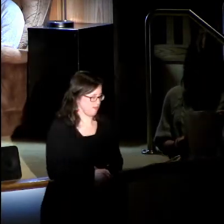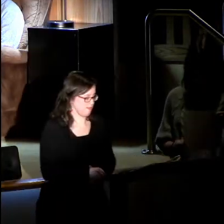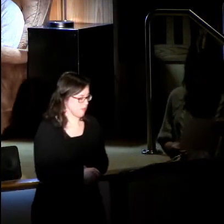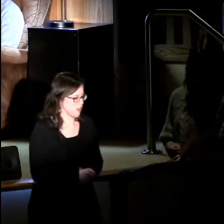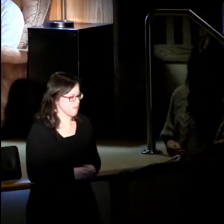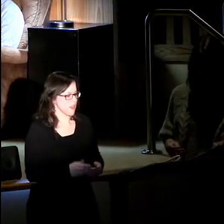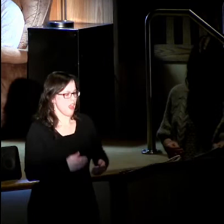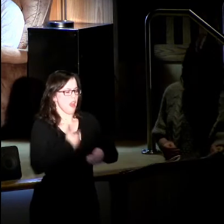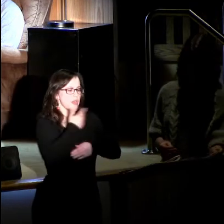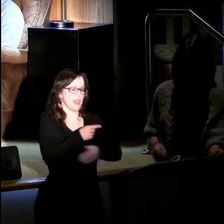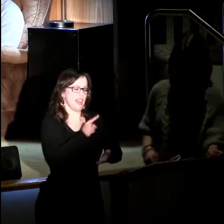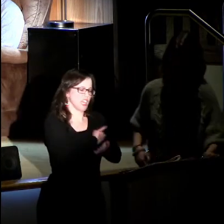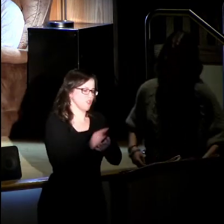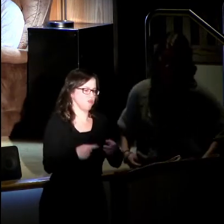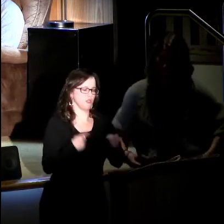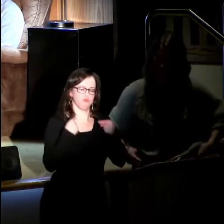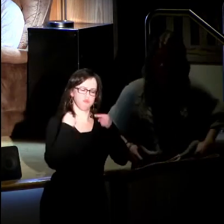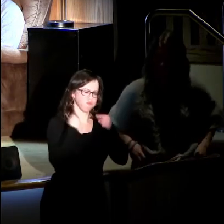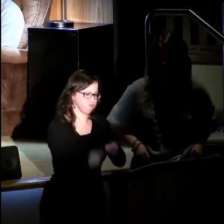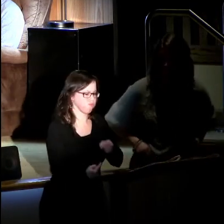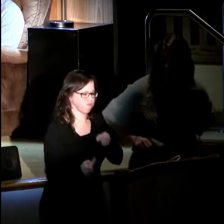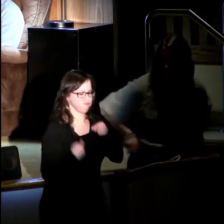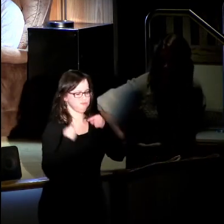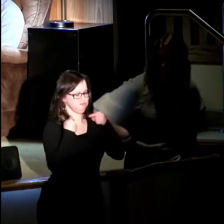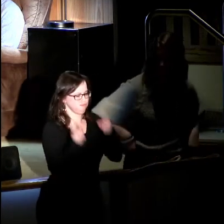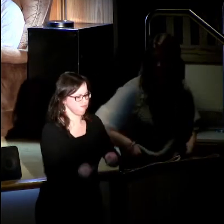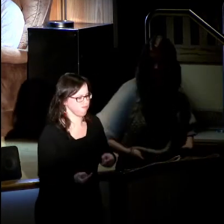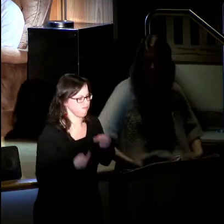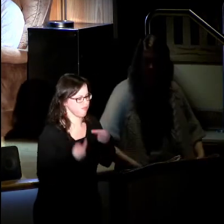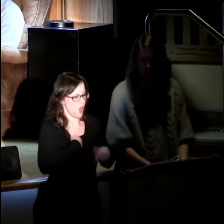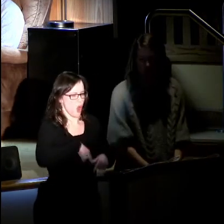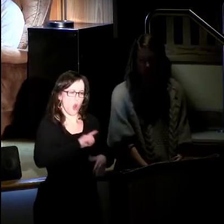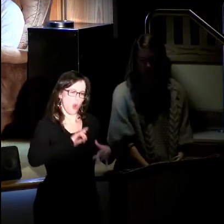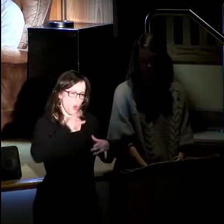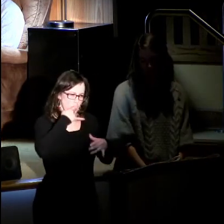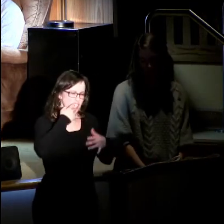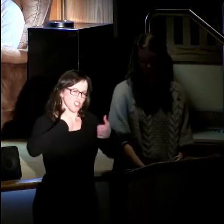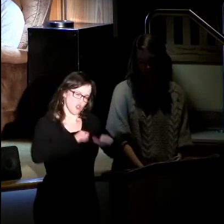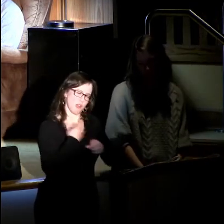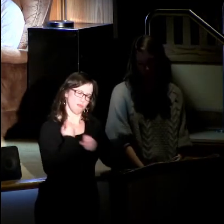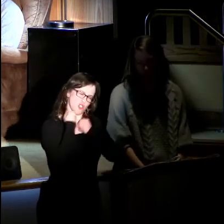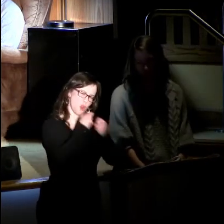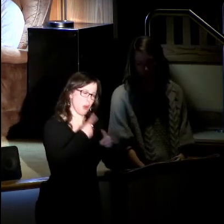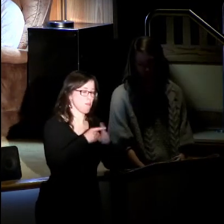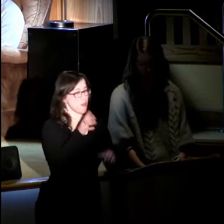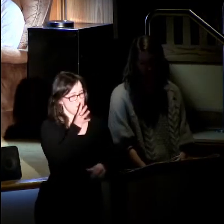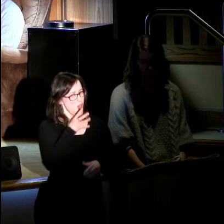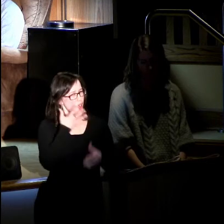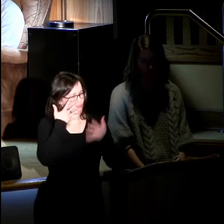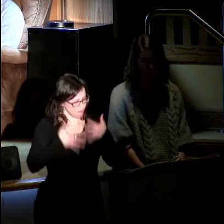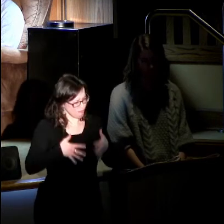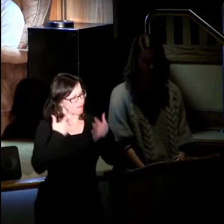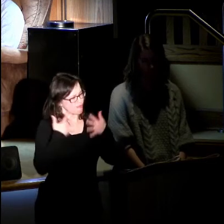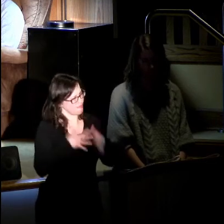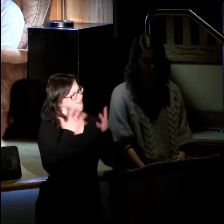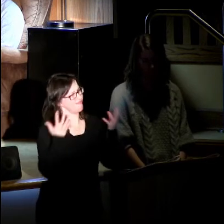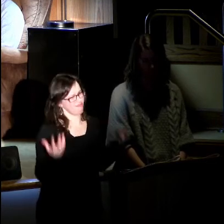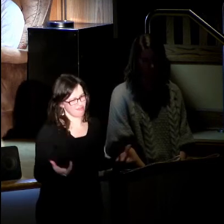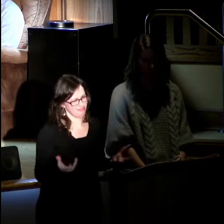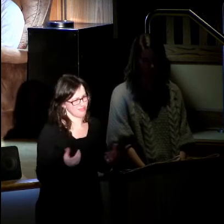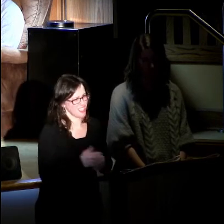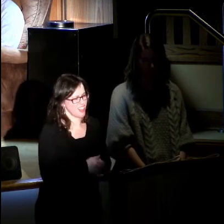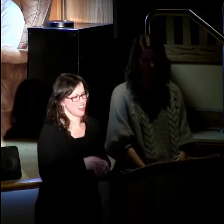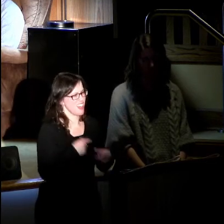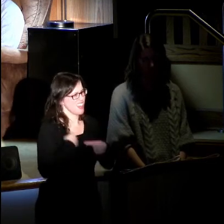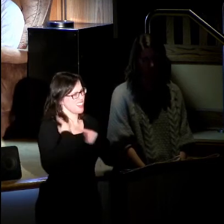The following week was awfully difficult. Although we kids tried to be strong, Mom still cried a lot. We hadn't seen her so low